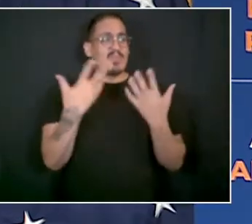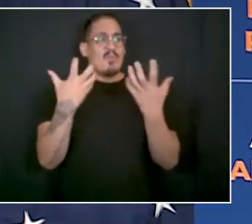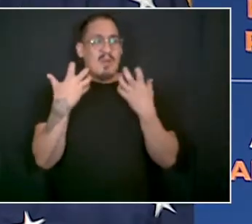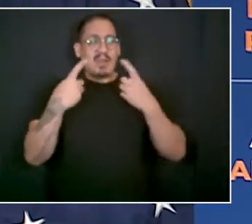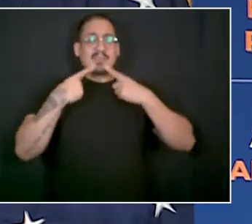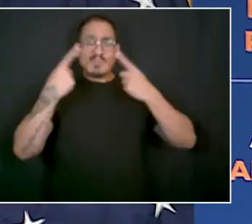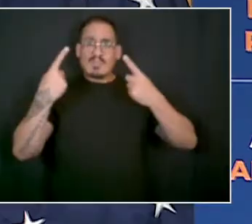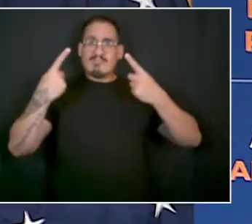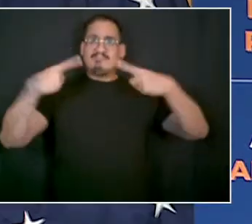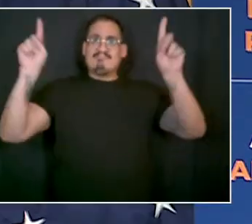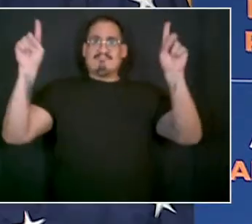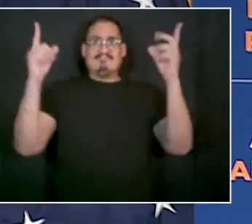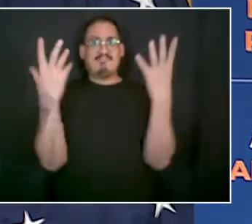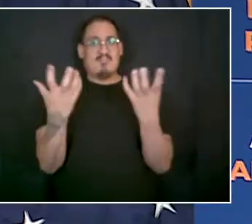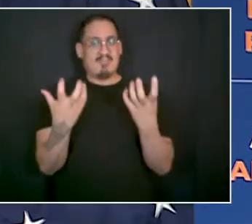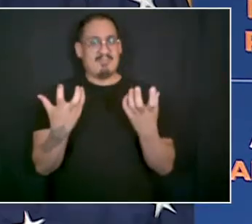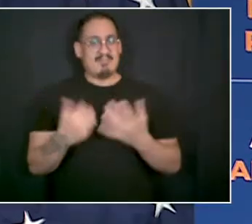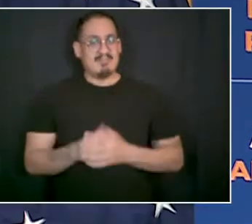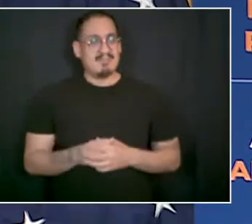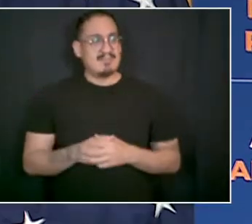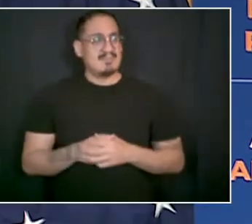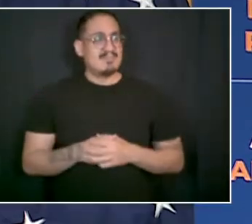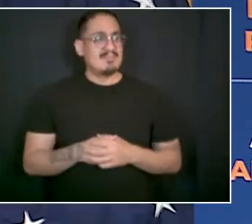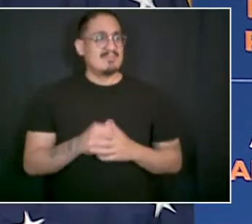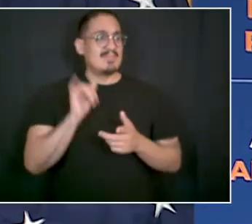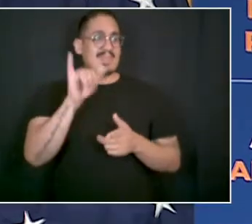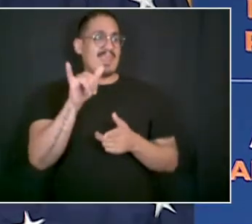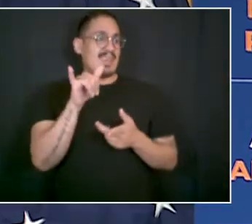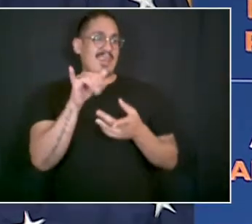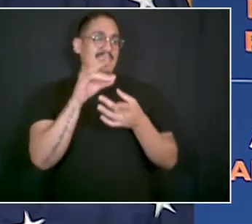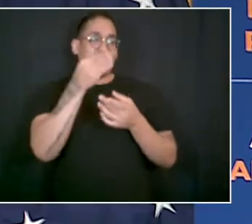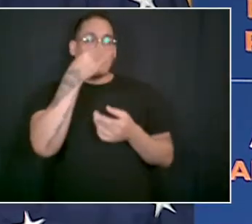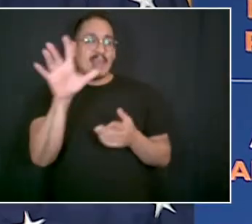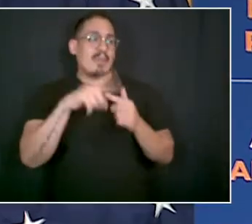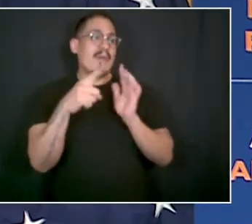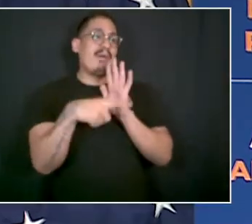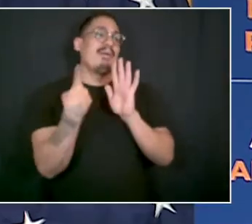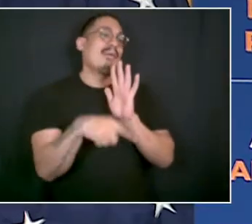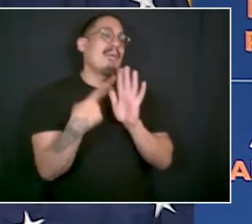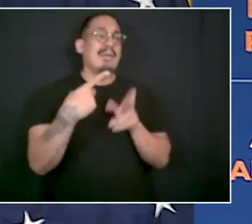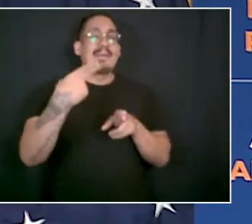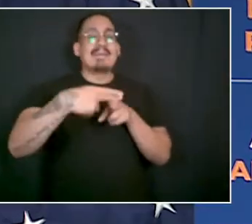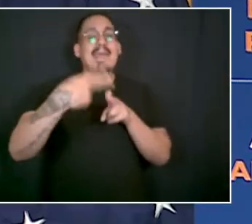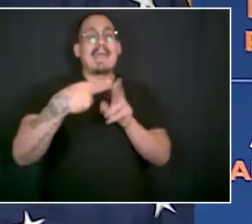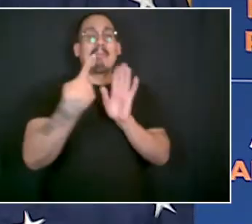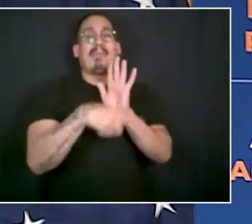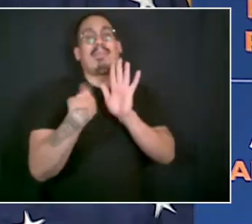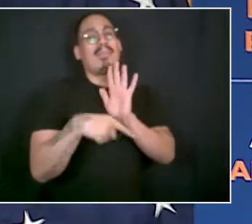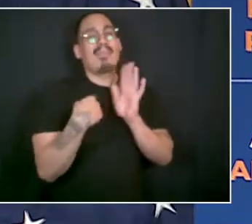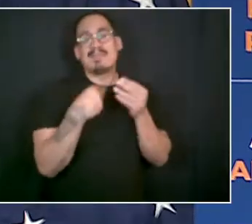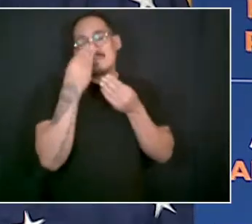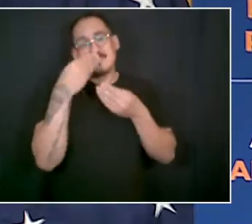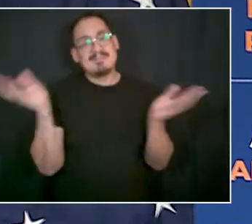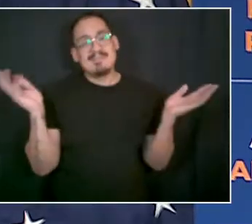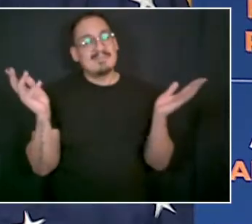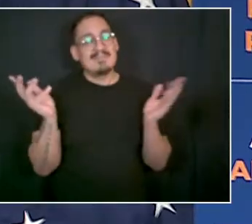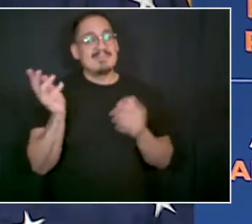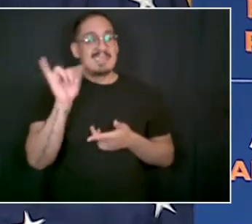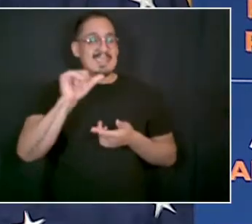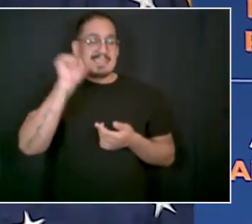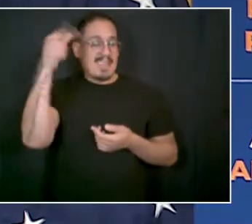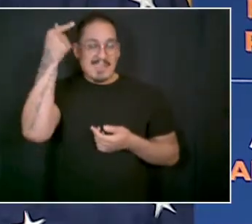all of this name calling. That's not governing, folks. So I'm not part of that. What is that terminology people